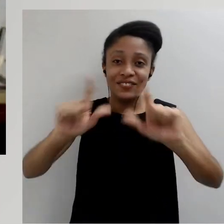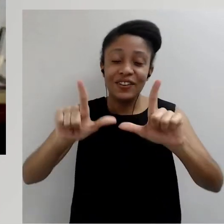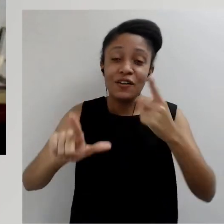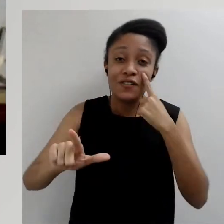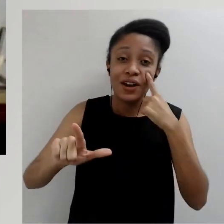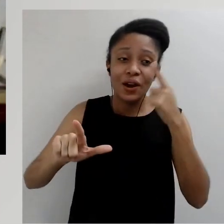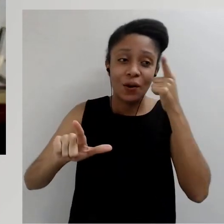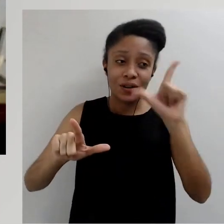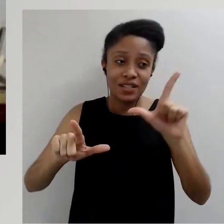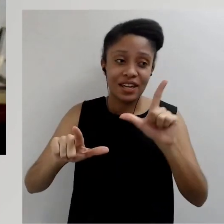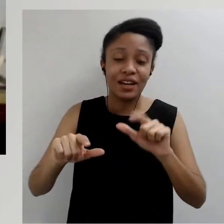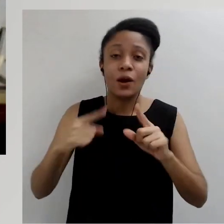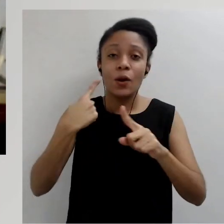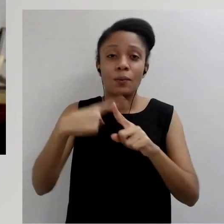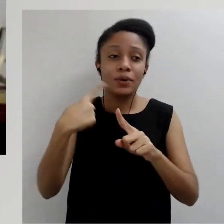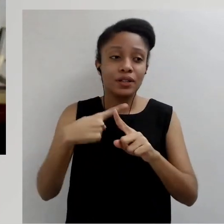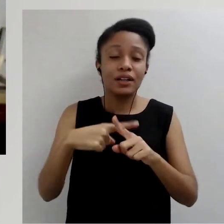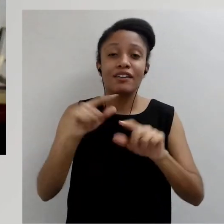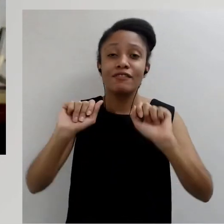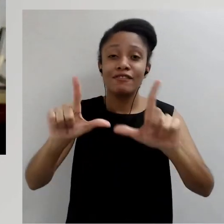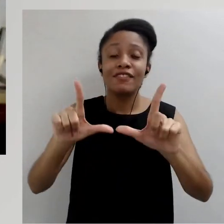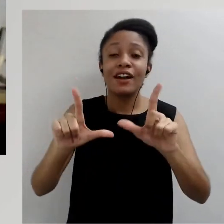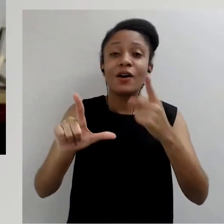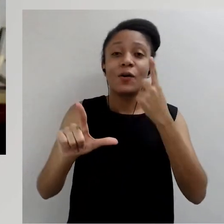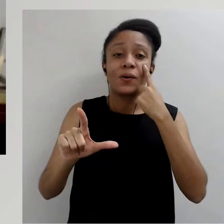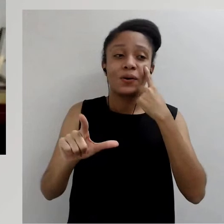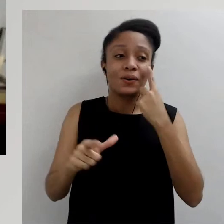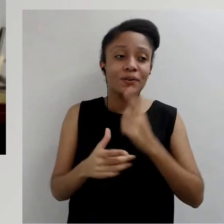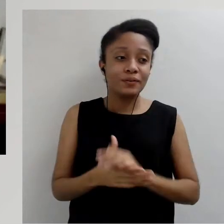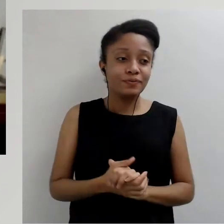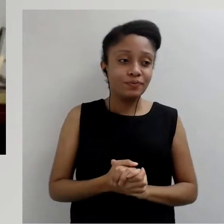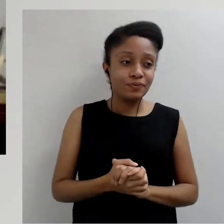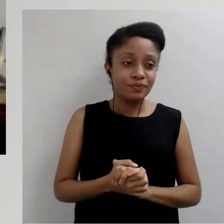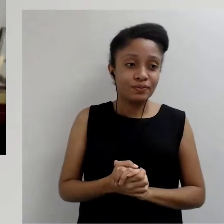let's see. I forget one of the videos.